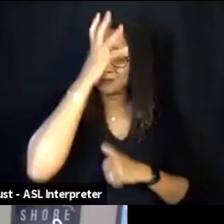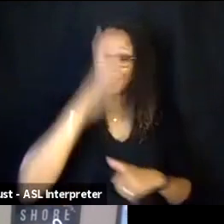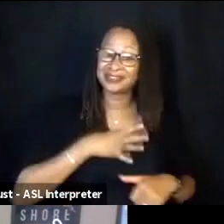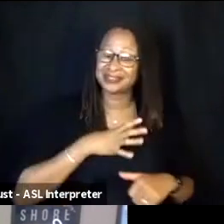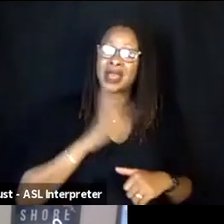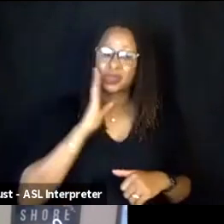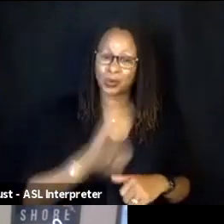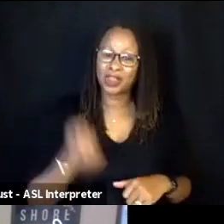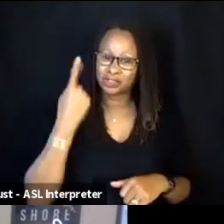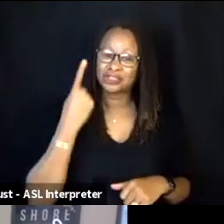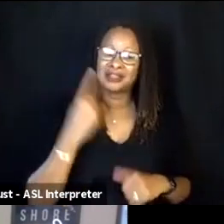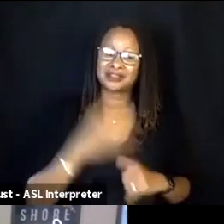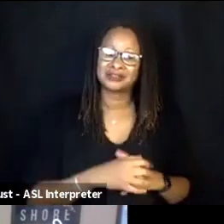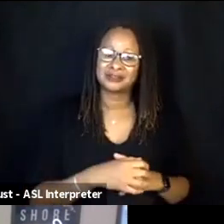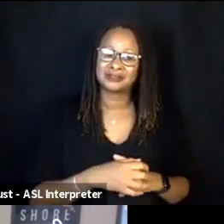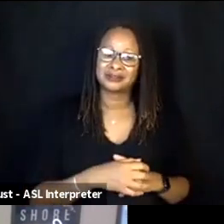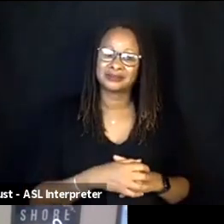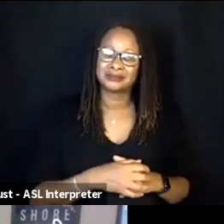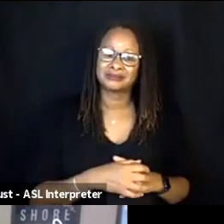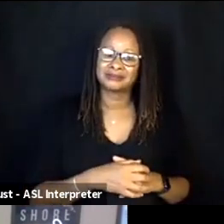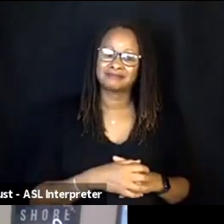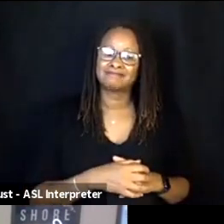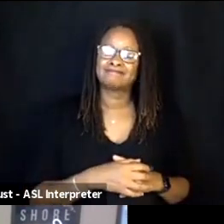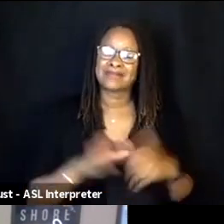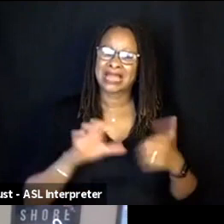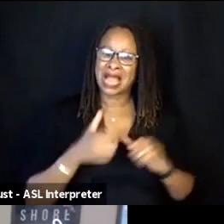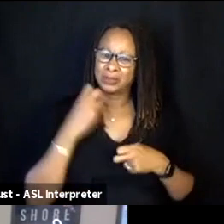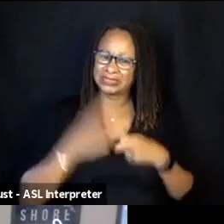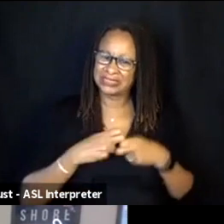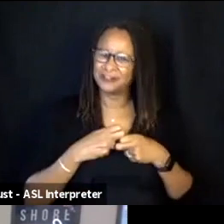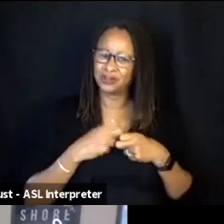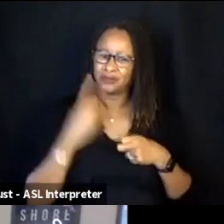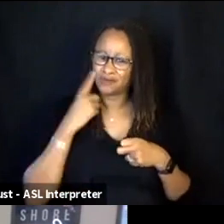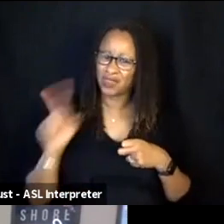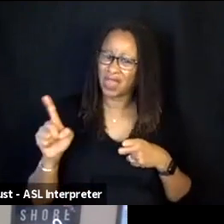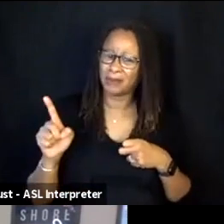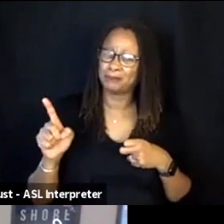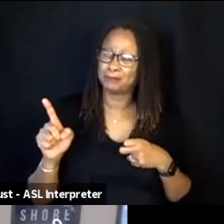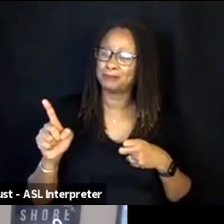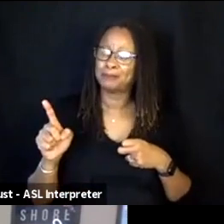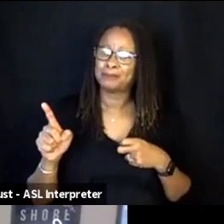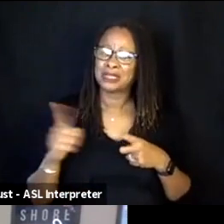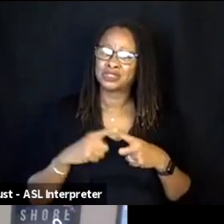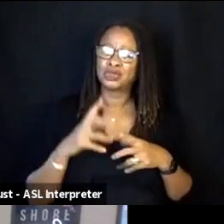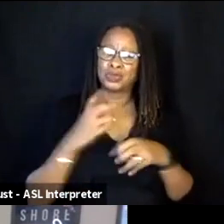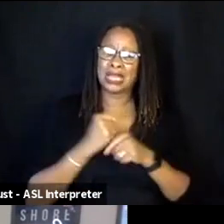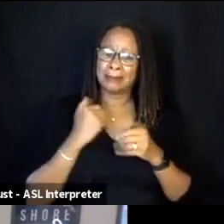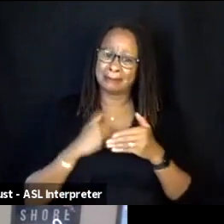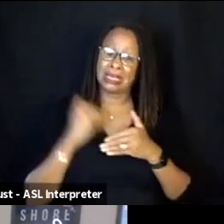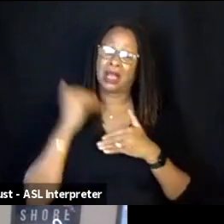you will understand how difficult it is for them to get